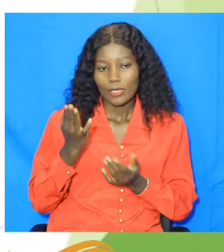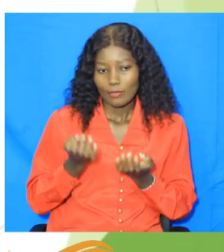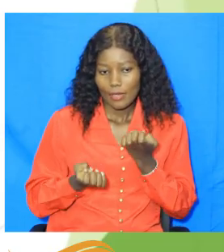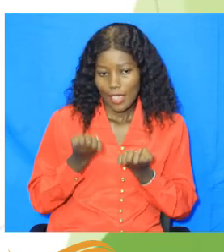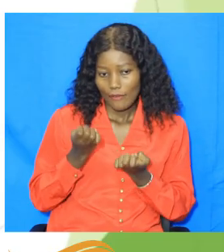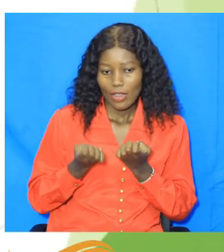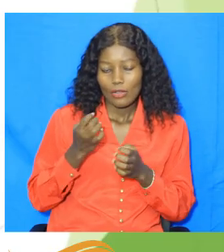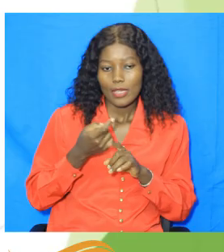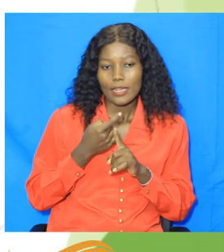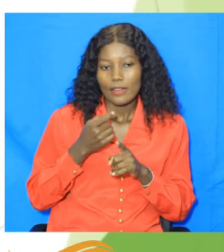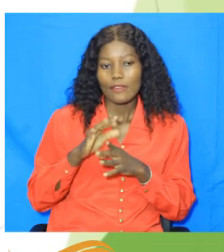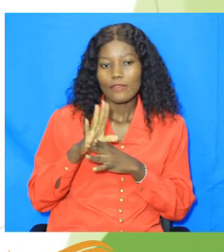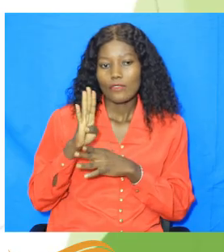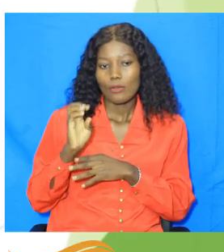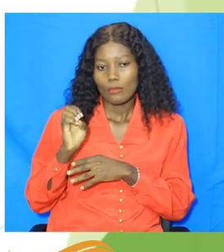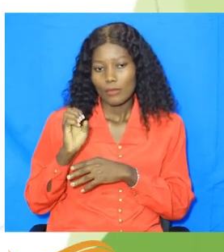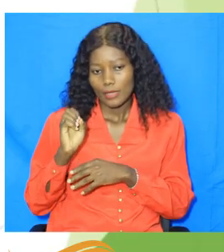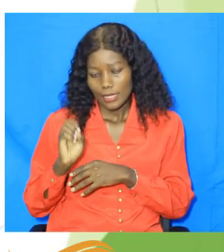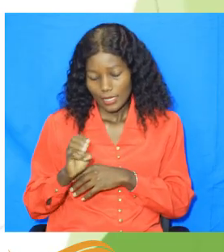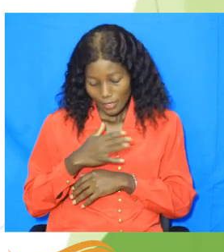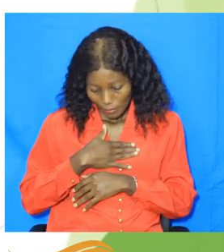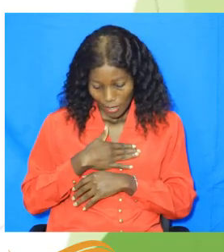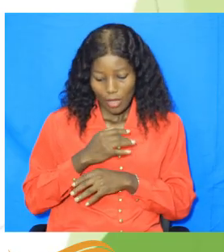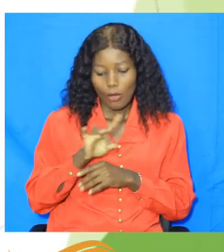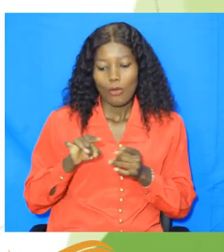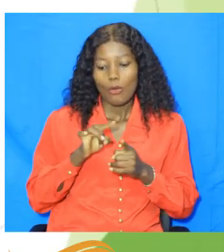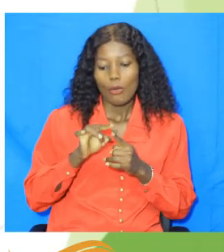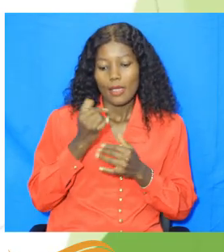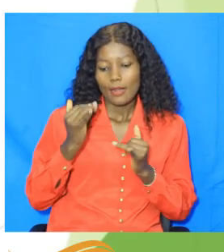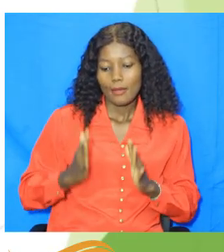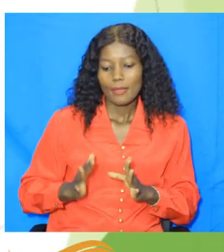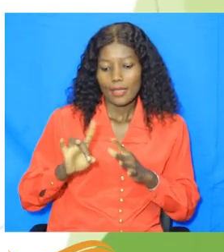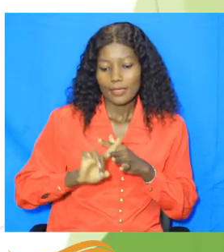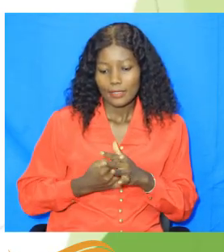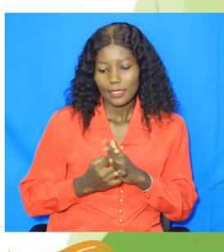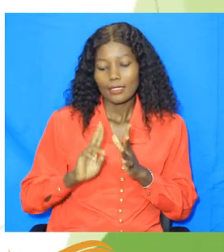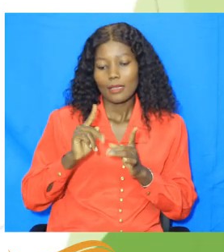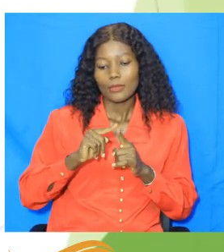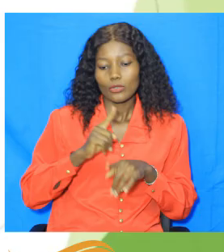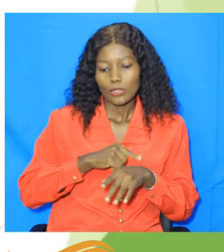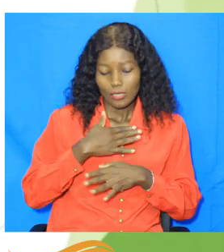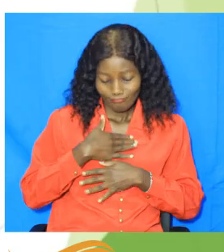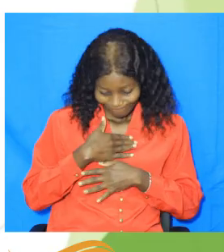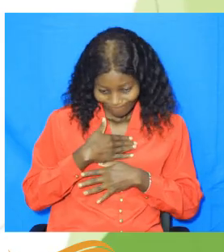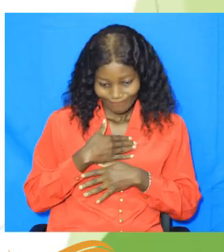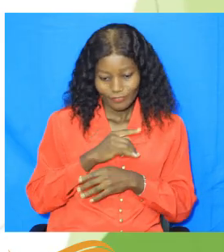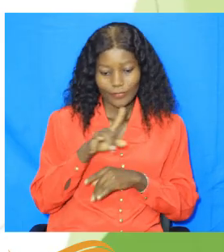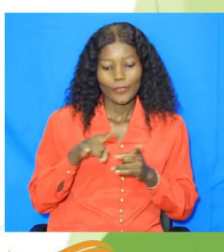the bow when an athlete starts the kata until the bow when an